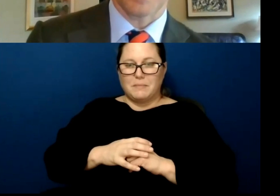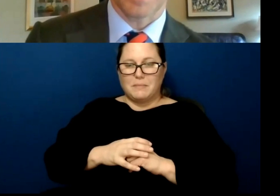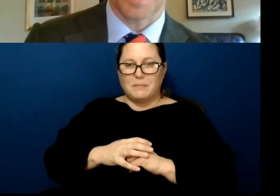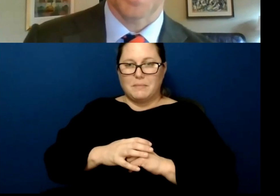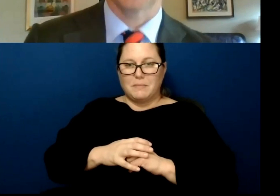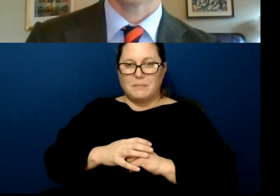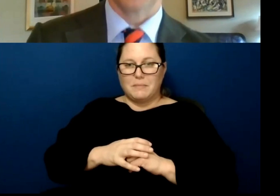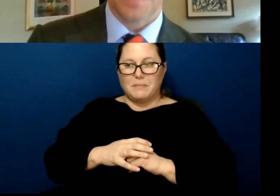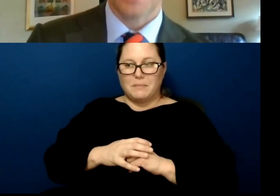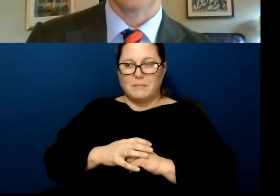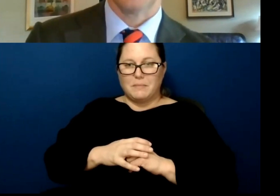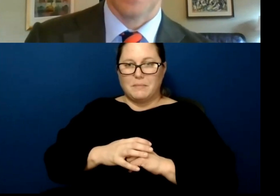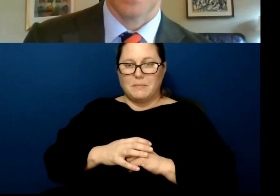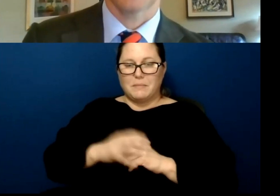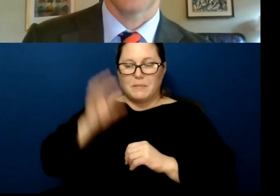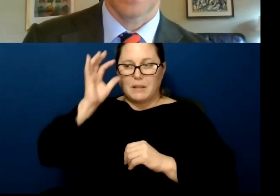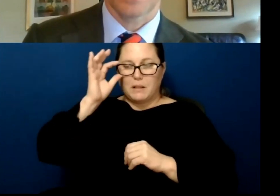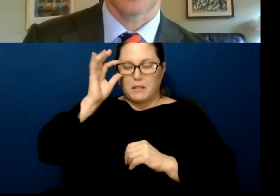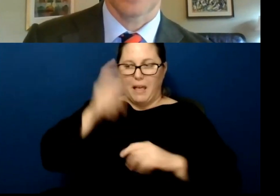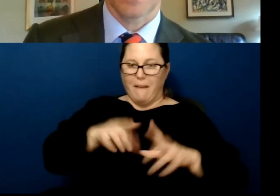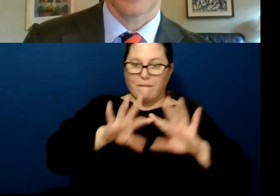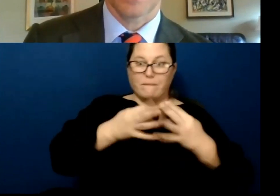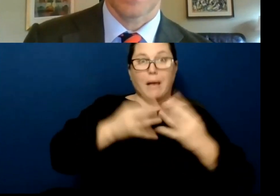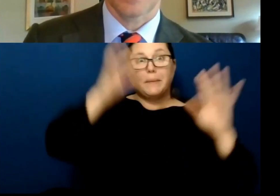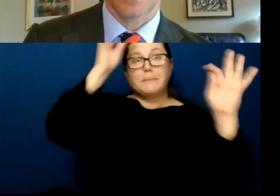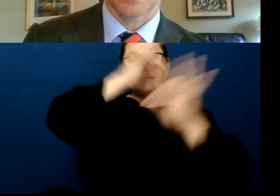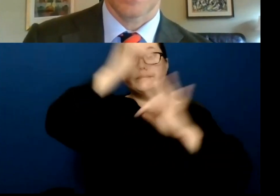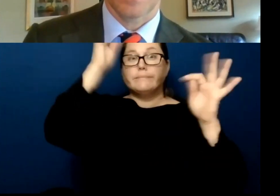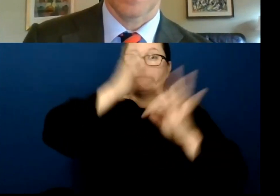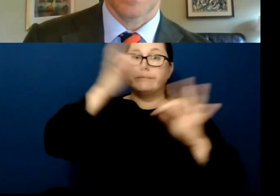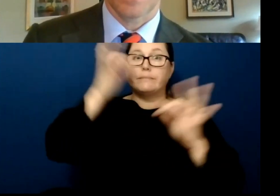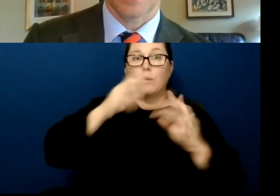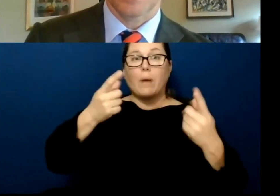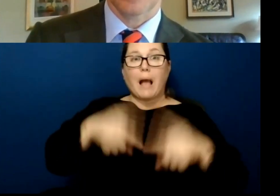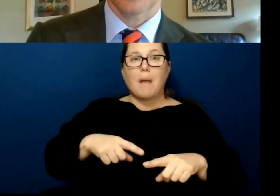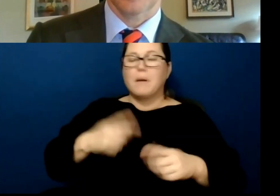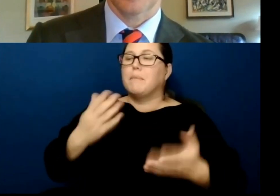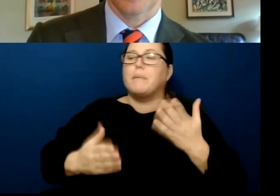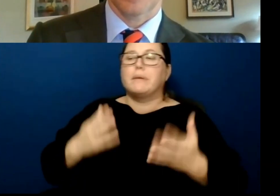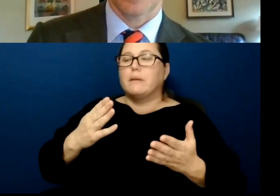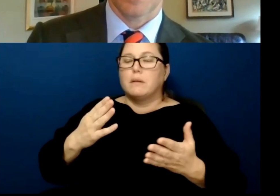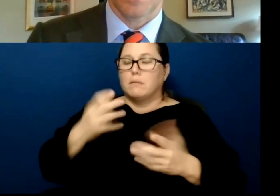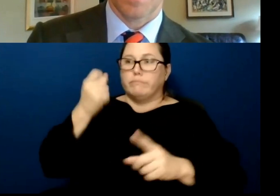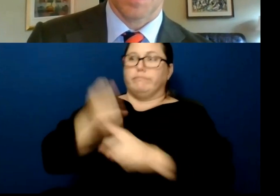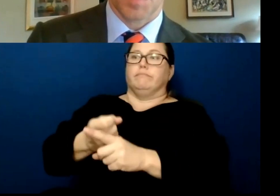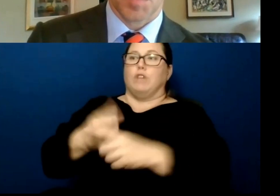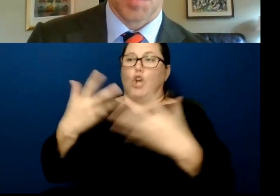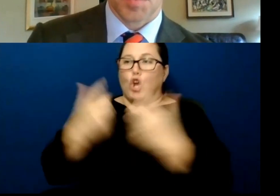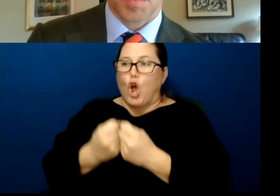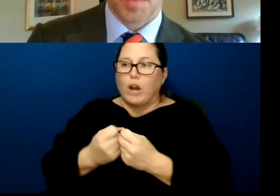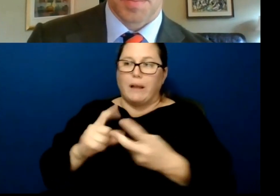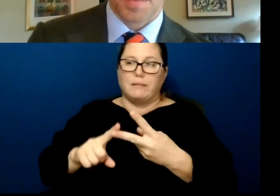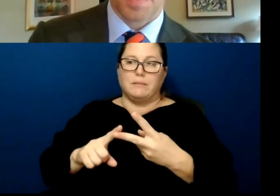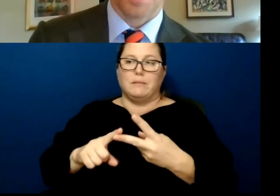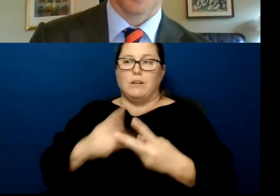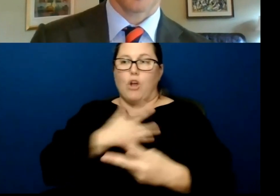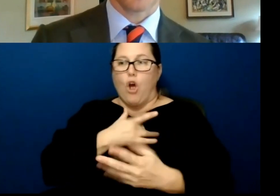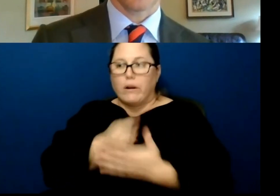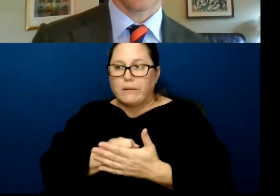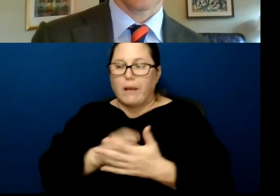not knowing that they're actually going to happen, especially in the emergency department. Car accidents, traumatic events, strokes, heart attacks, things like